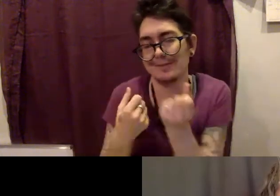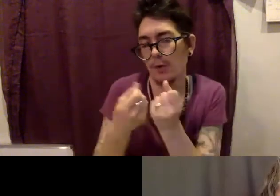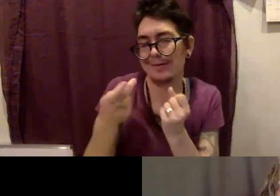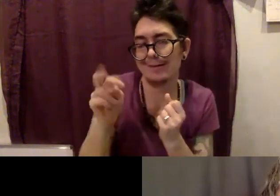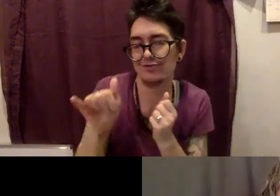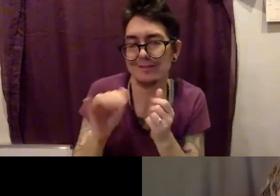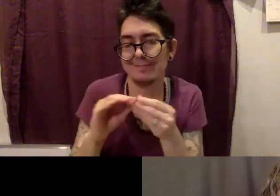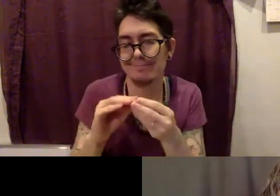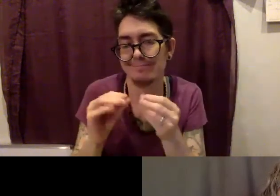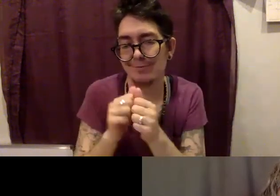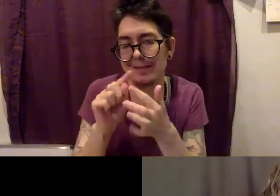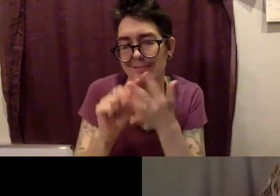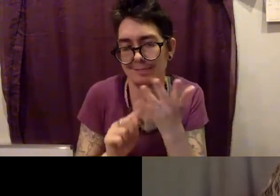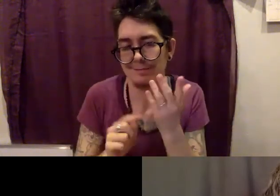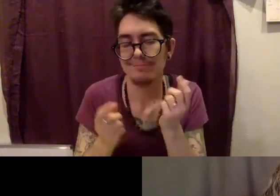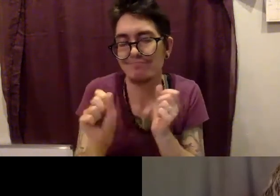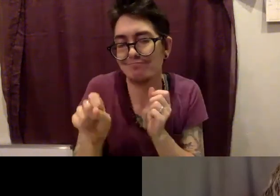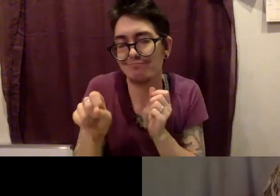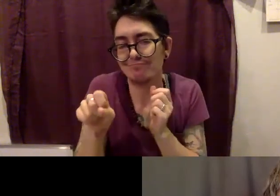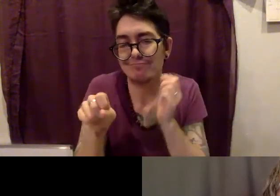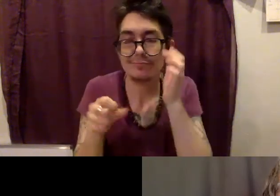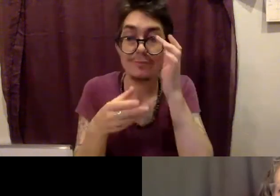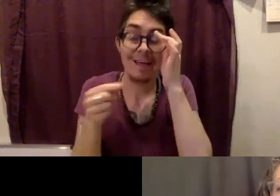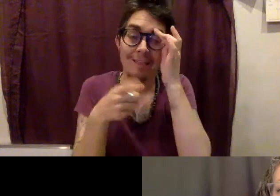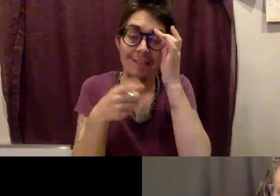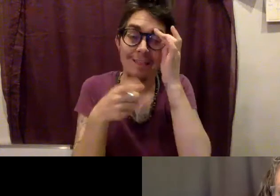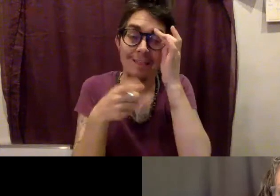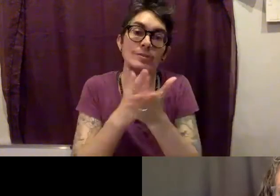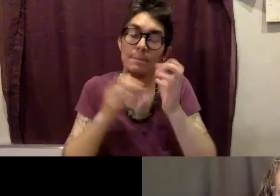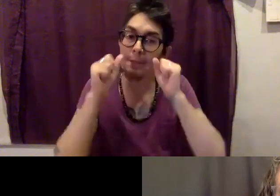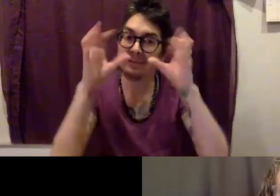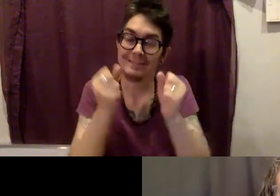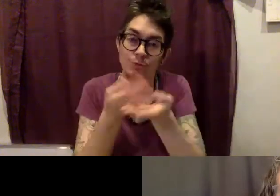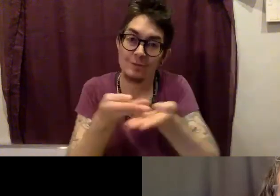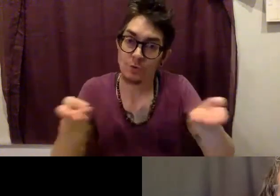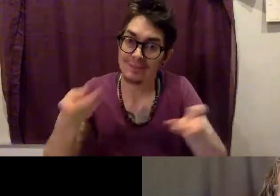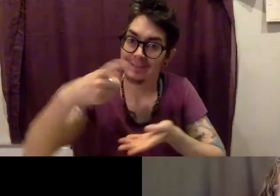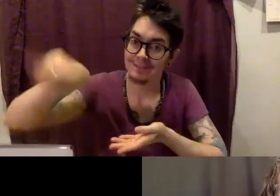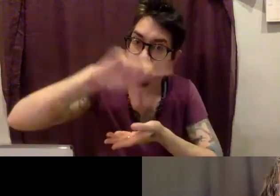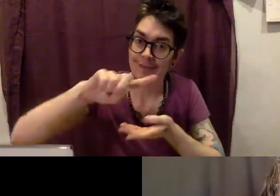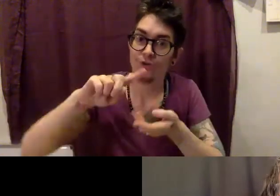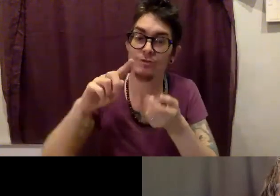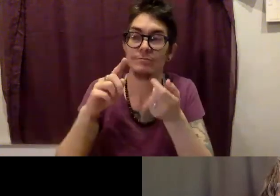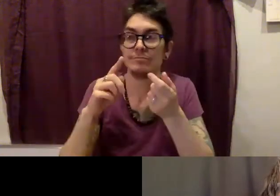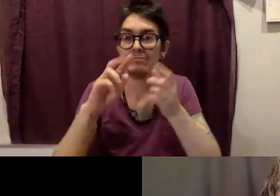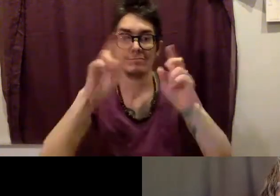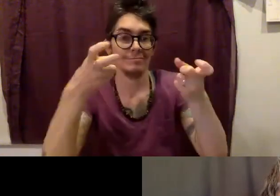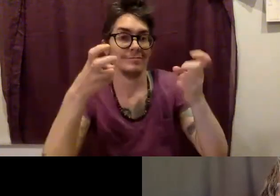to protect yourself with that energy. So a little bit of support as far as those. And there are